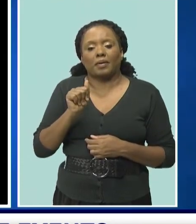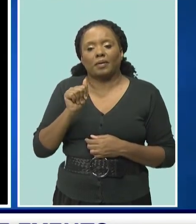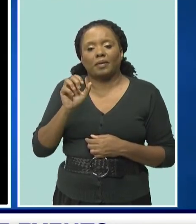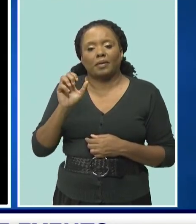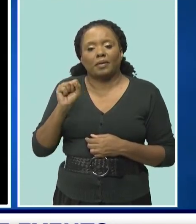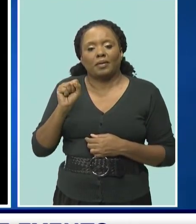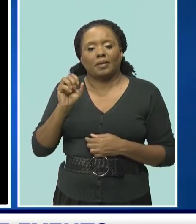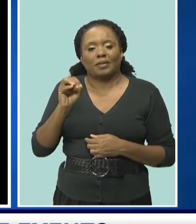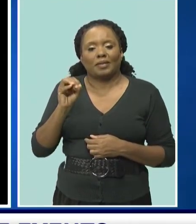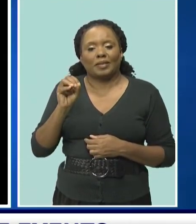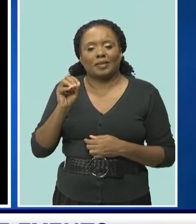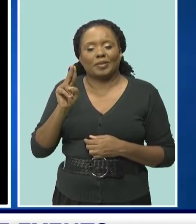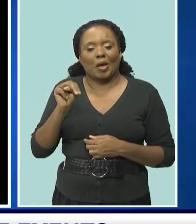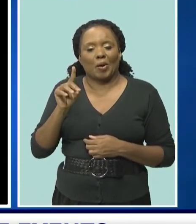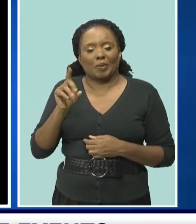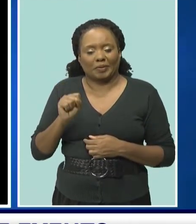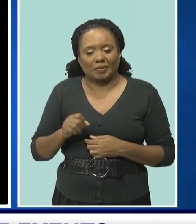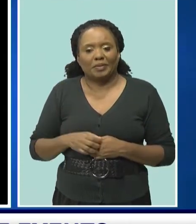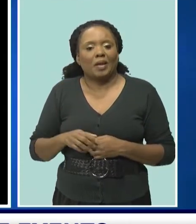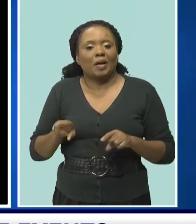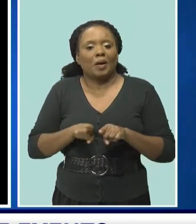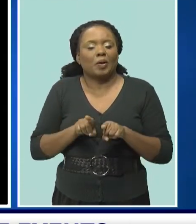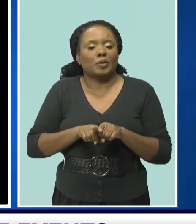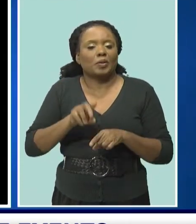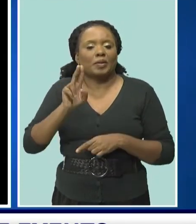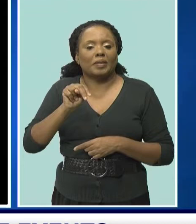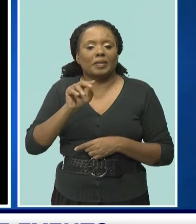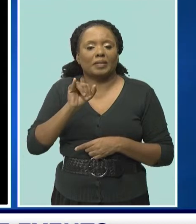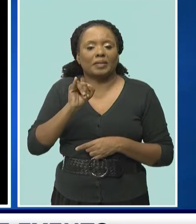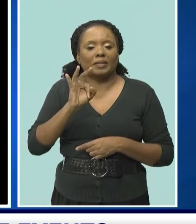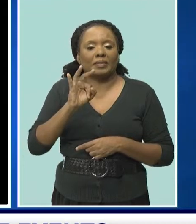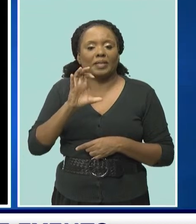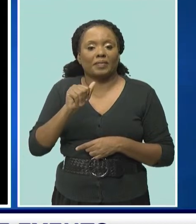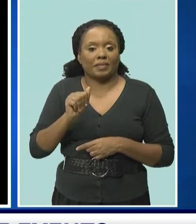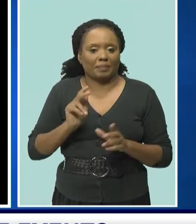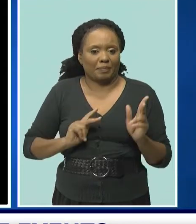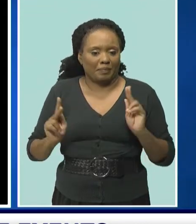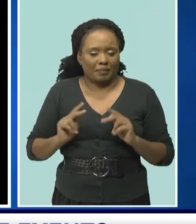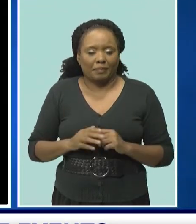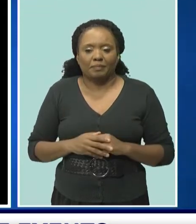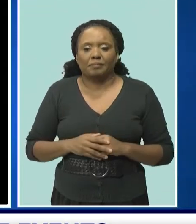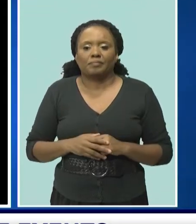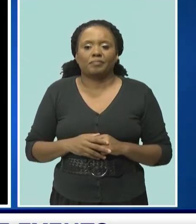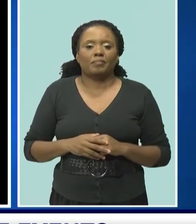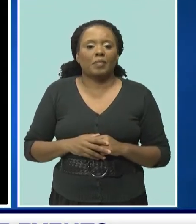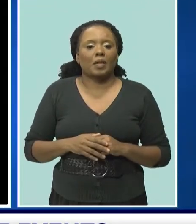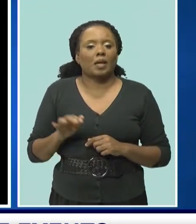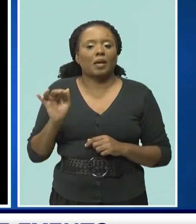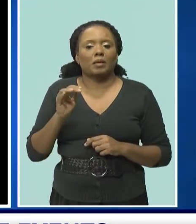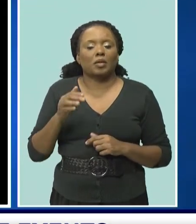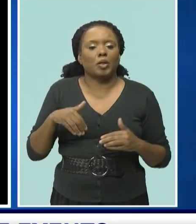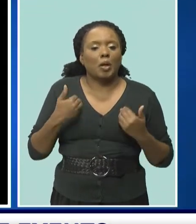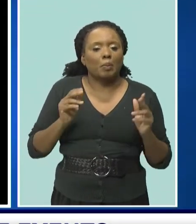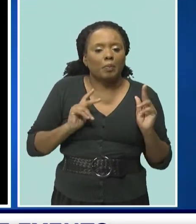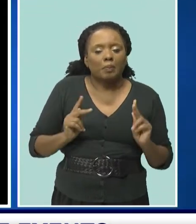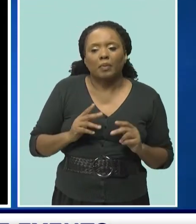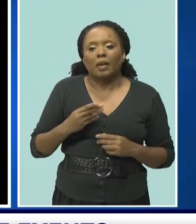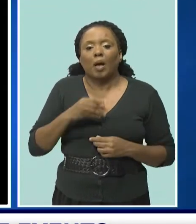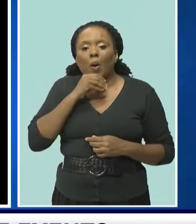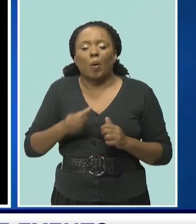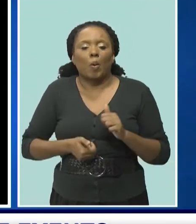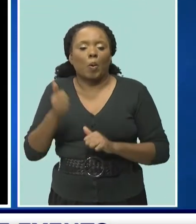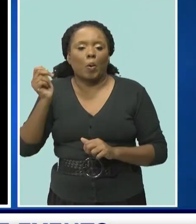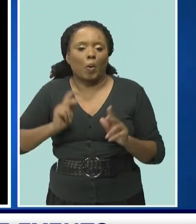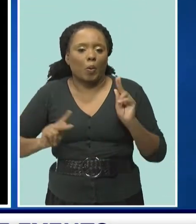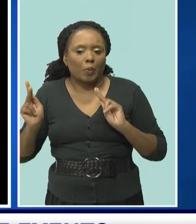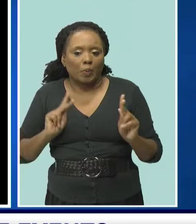Monarch competition from this year, so Joshua Osborne. We also got veterans like Shirley Stewart, Keisha Christian,